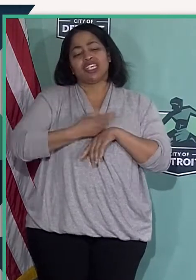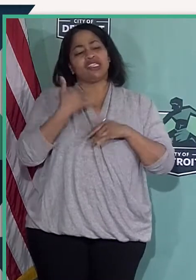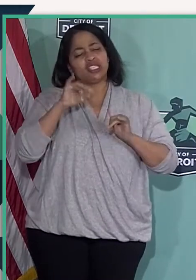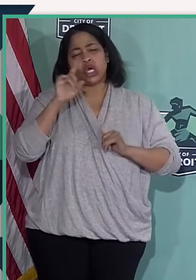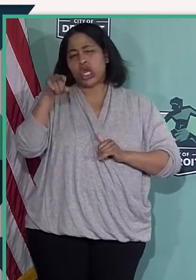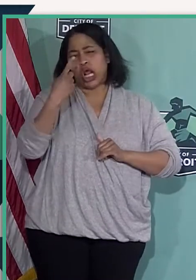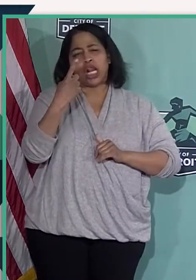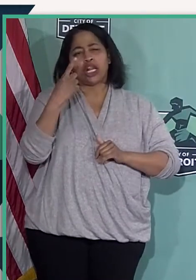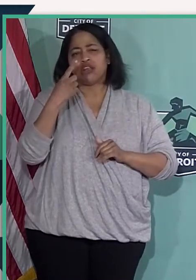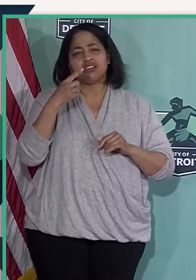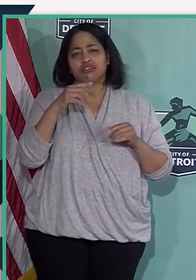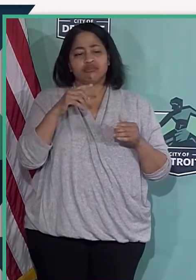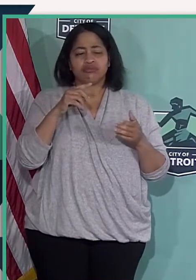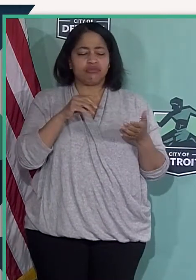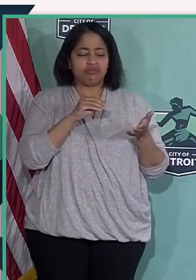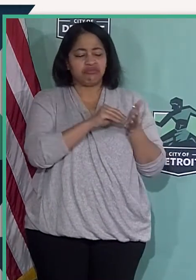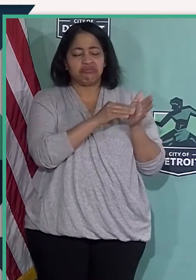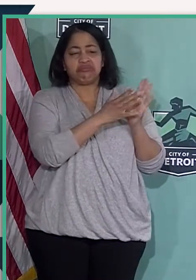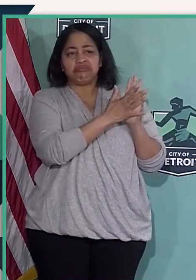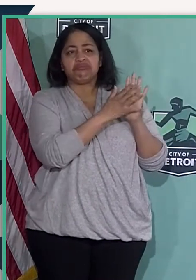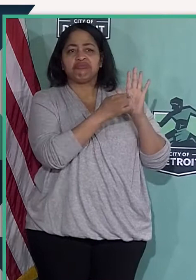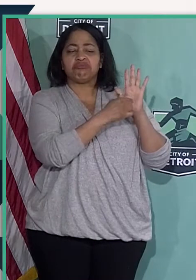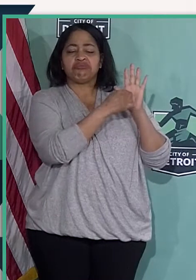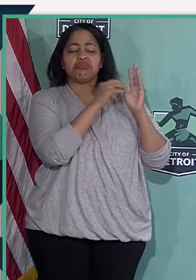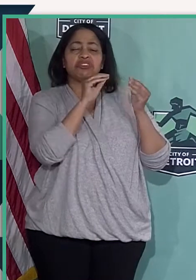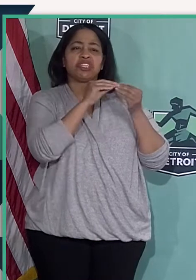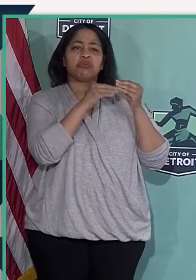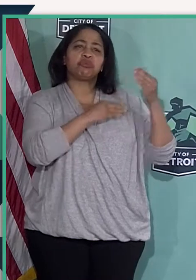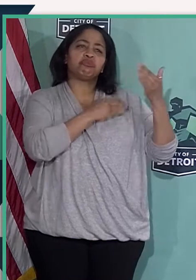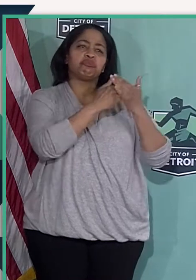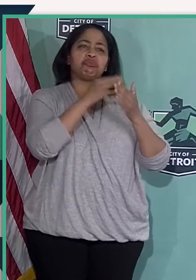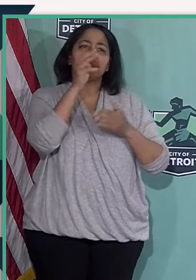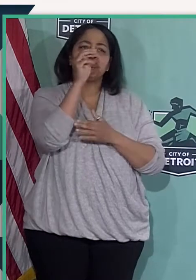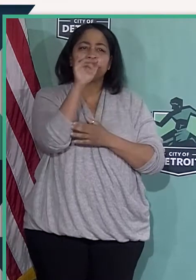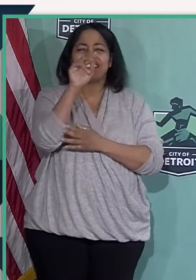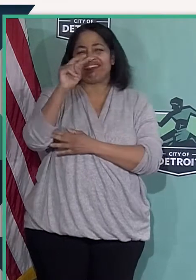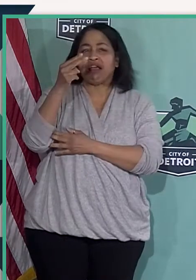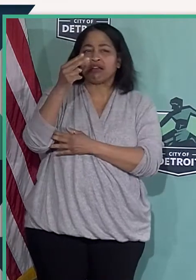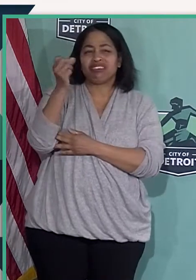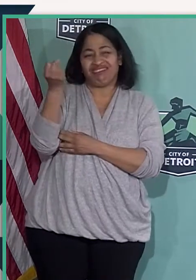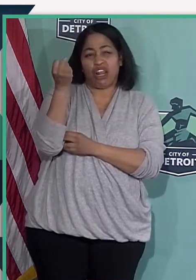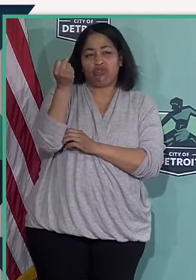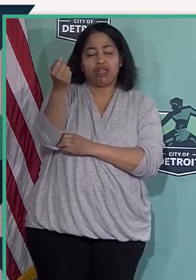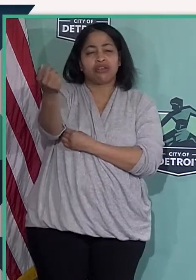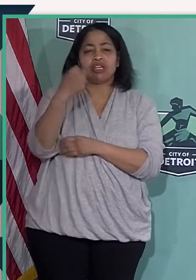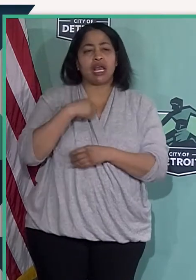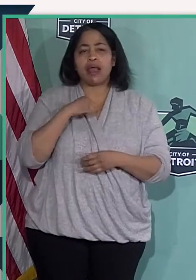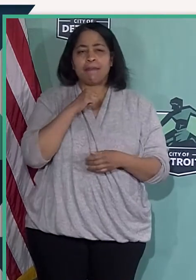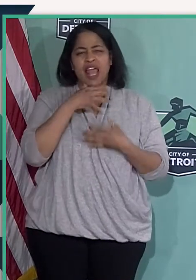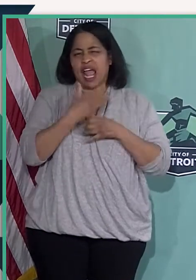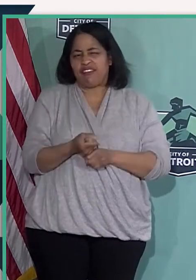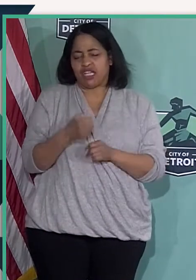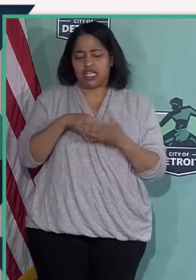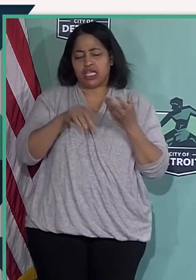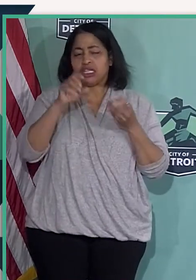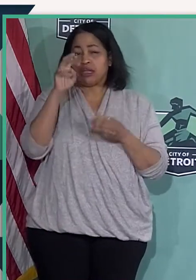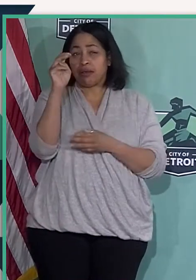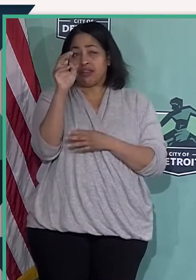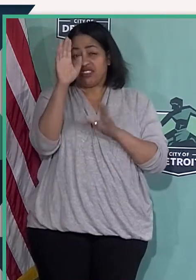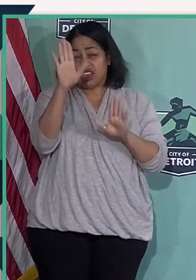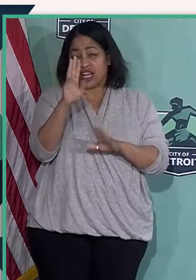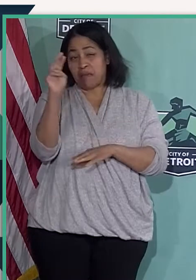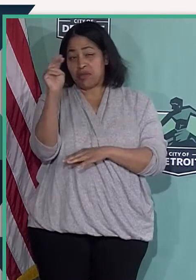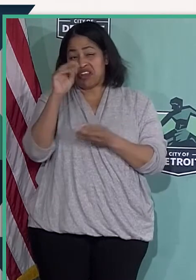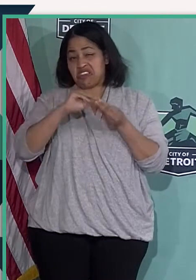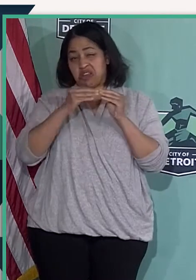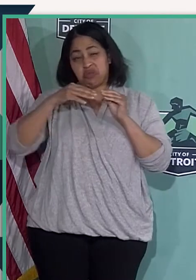only going to take numbers through Saturday, May 2nd. I'm not confident yet on the Sunday and Monday numbers, but even